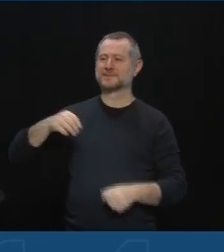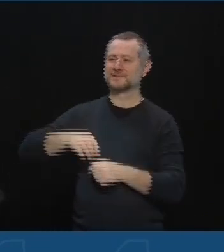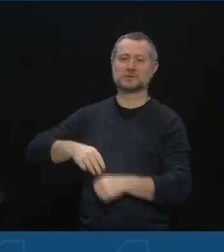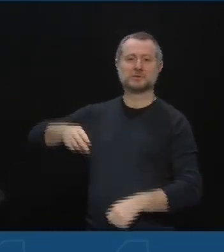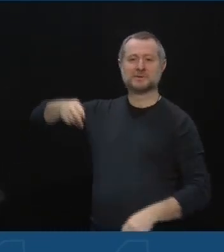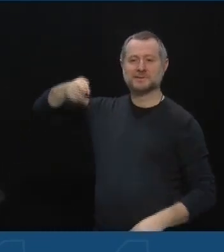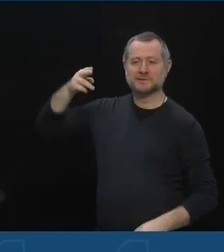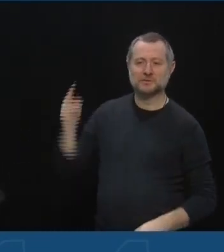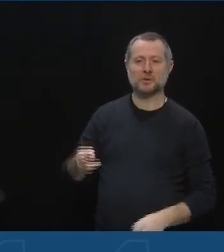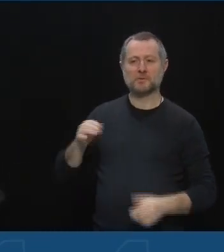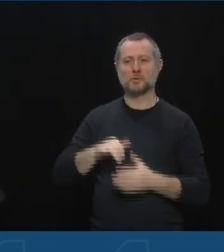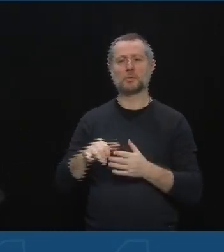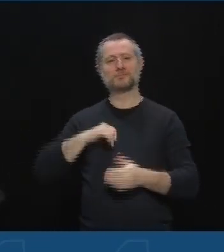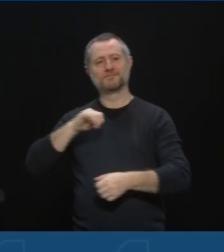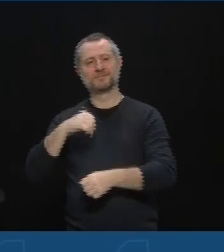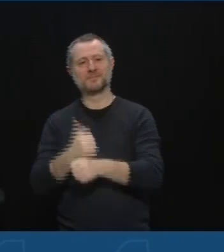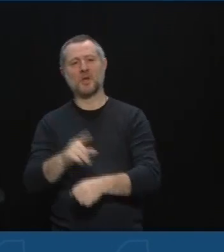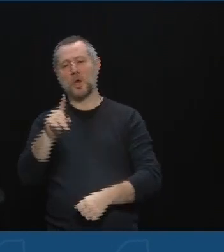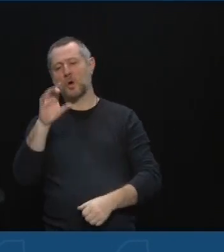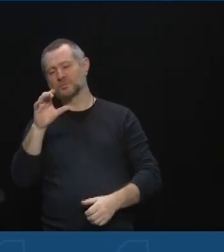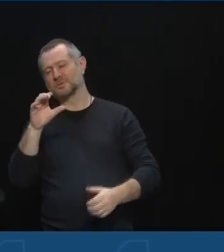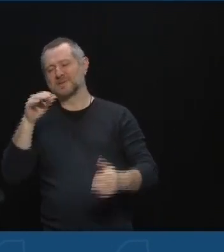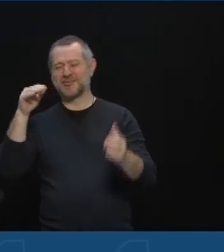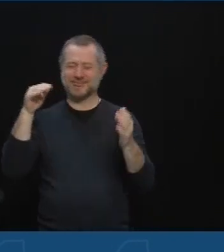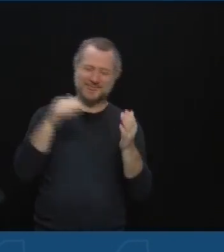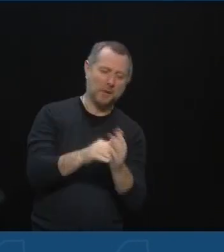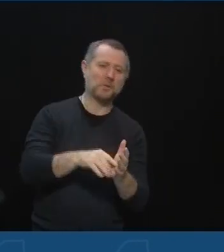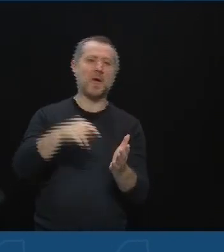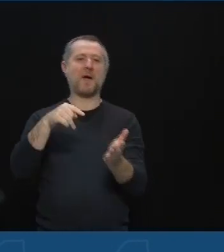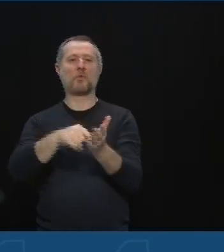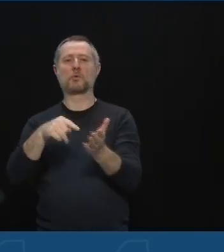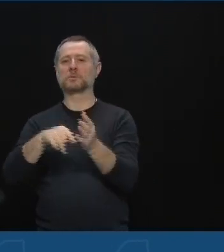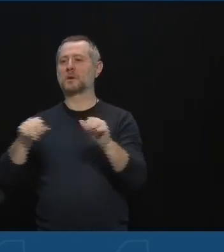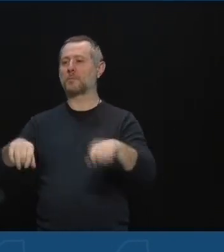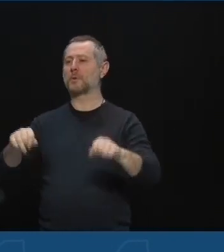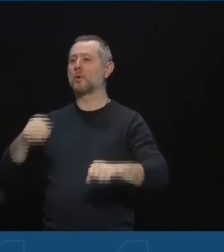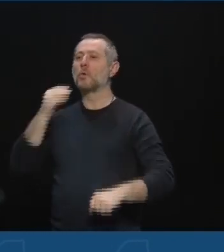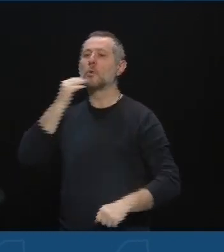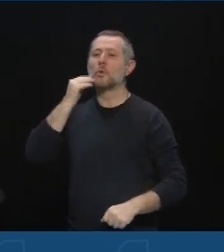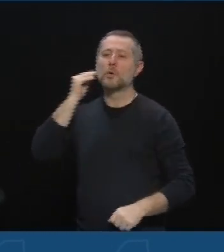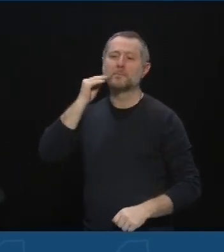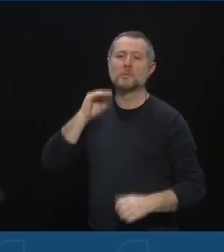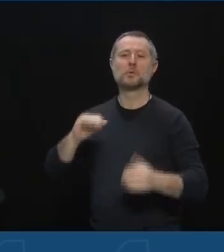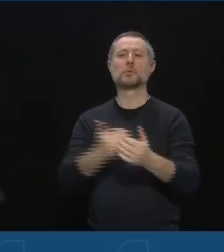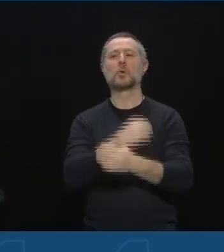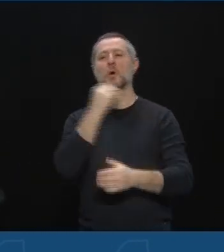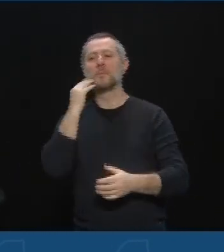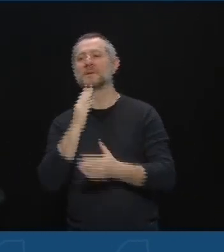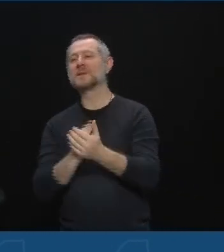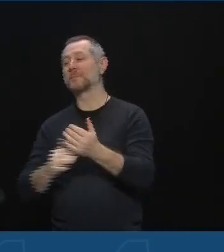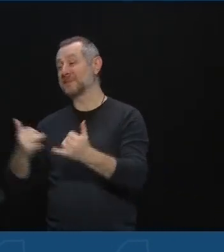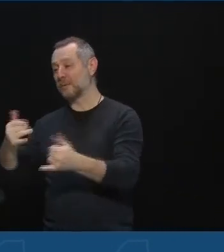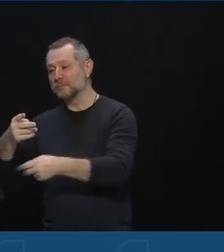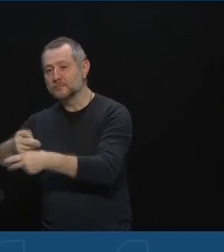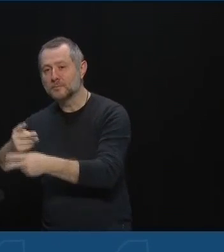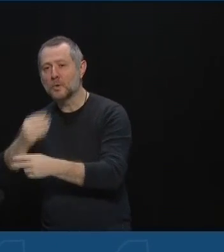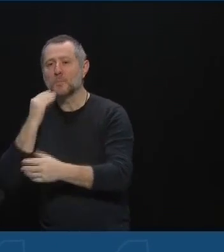100,000 affordable homes. And that's going to preserve homes, it's going to create new homes, and supportive services.